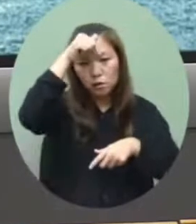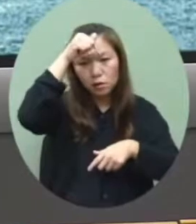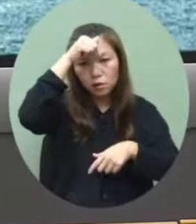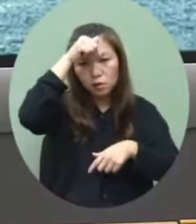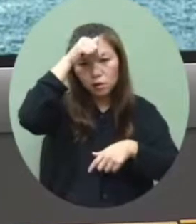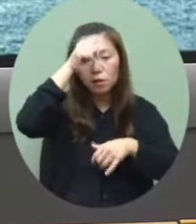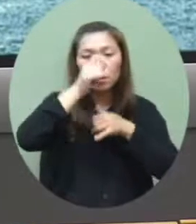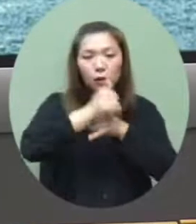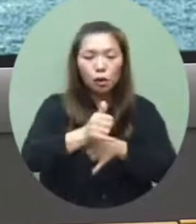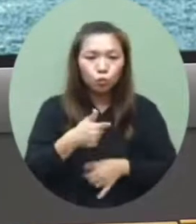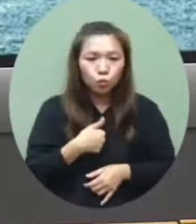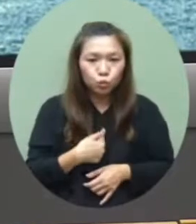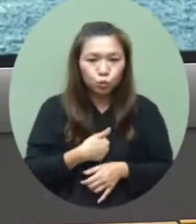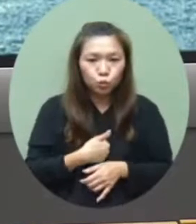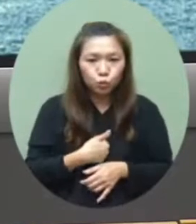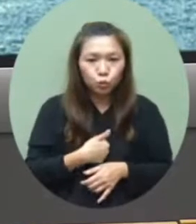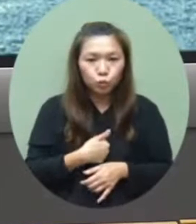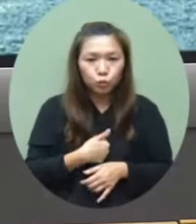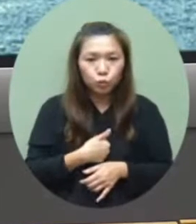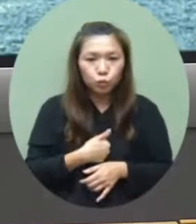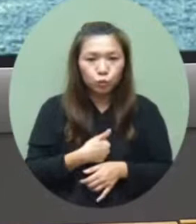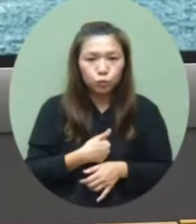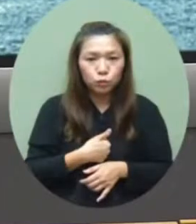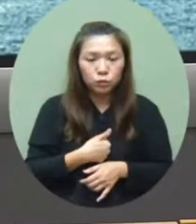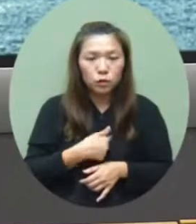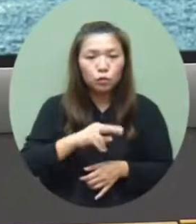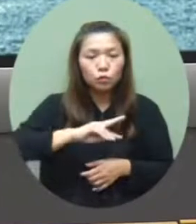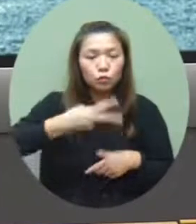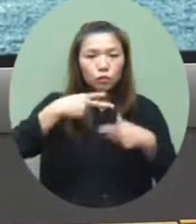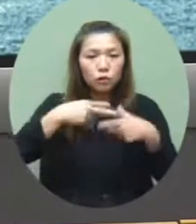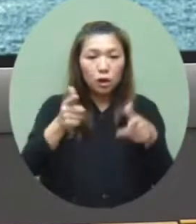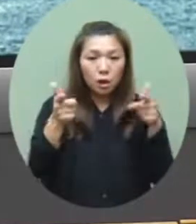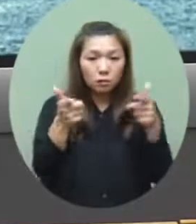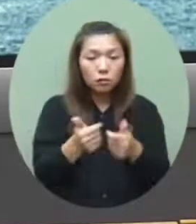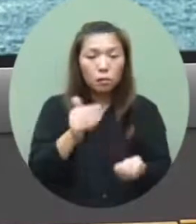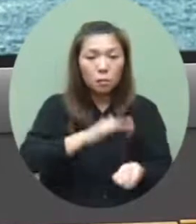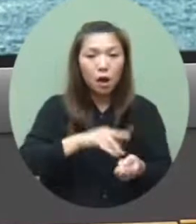of the latest development, on a need basis,